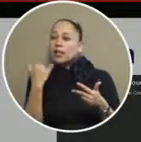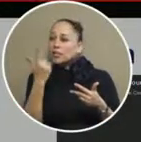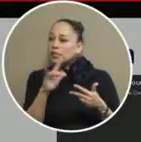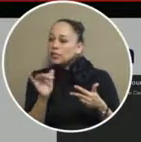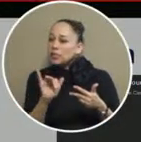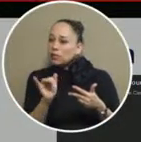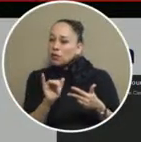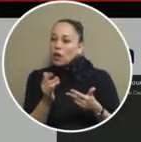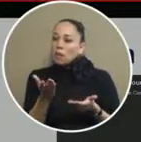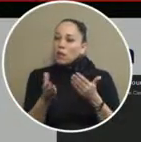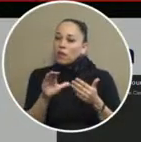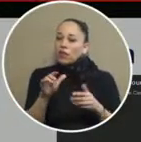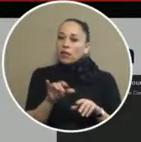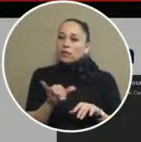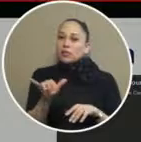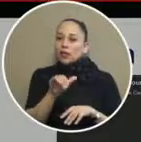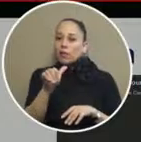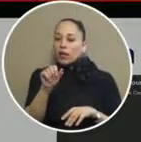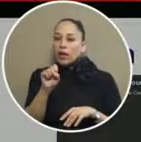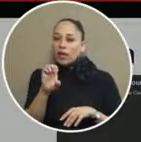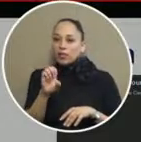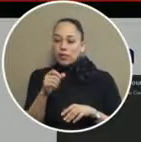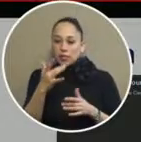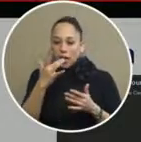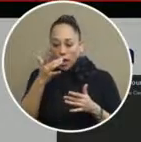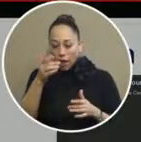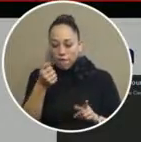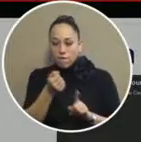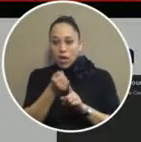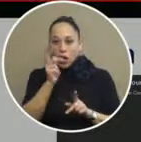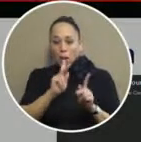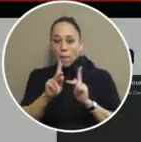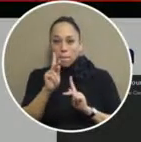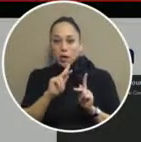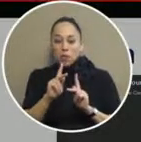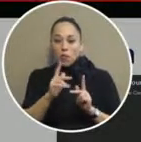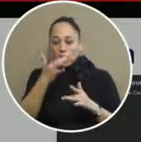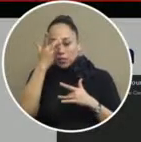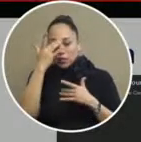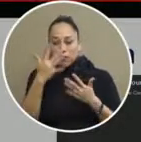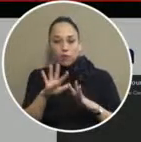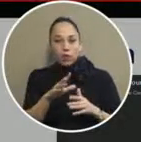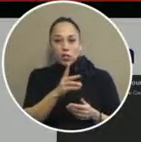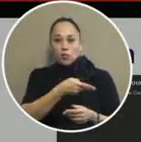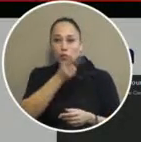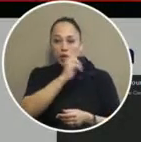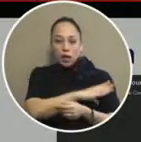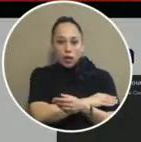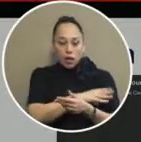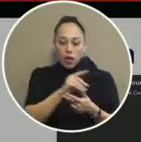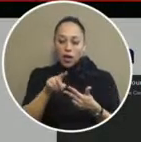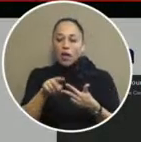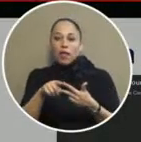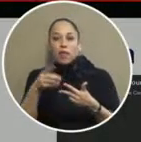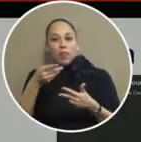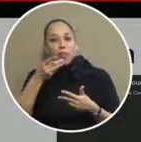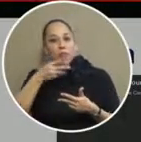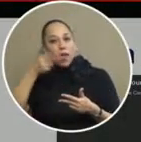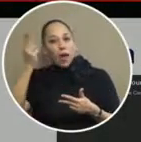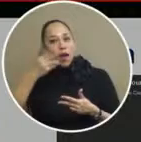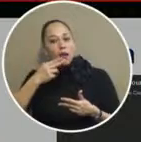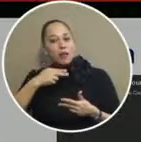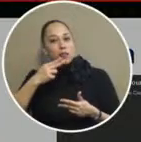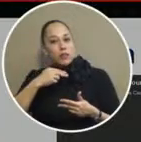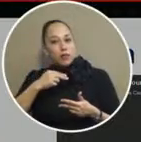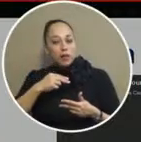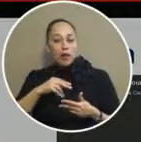that the positive cases affect the people with high blood pressure and diabetes, or the way that we have found them. We know